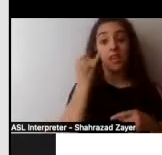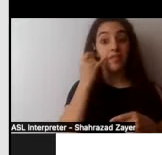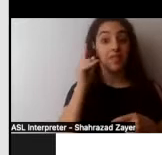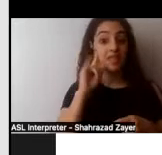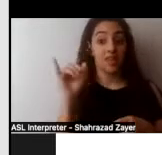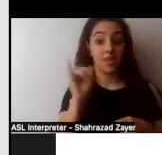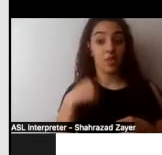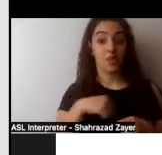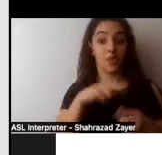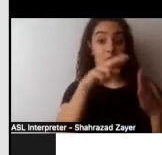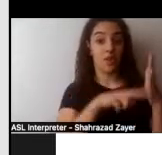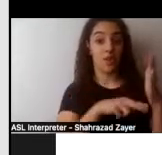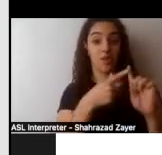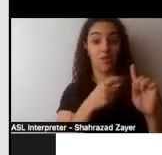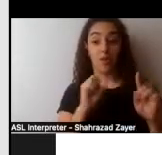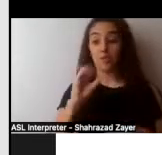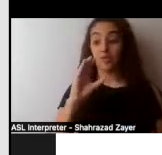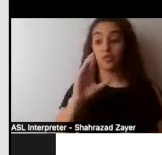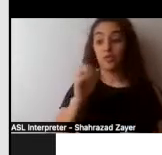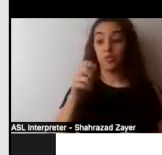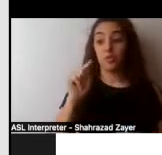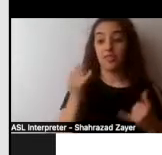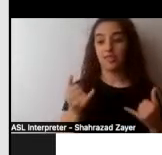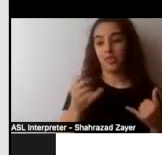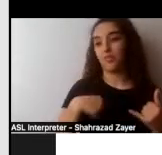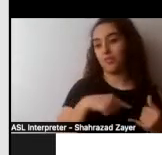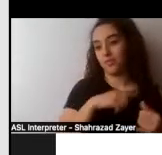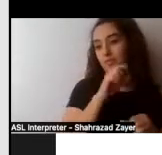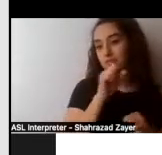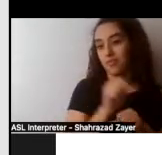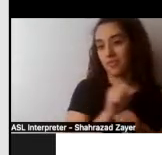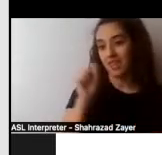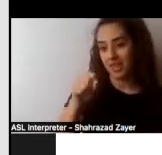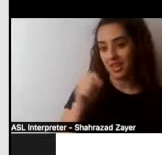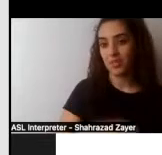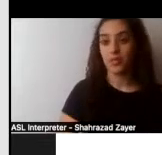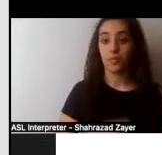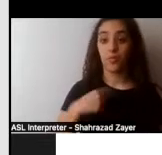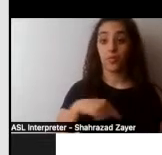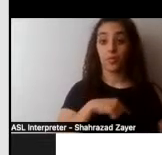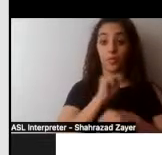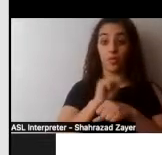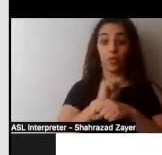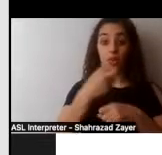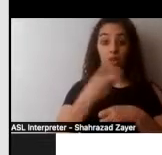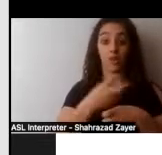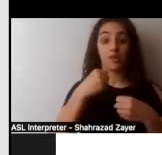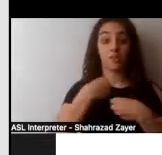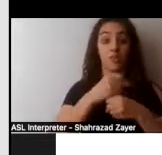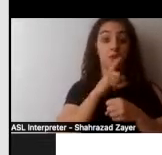well, we are. We're working hard to be sure our translators can adequately interpret for us.